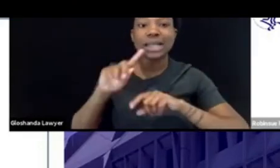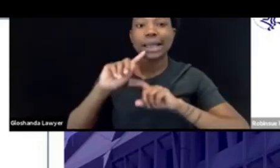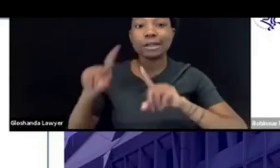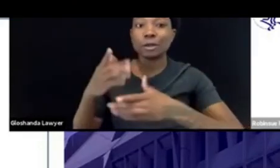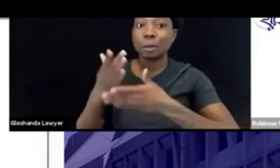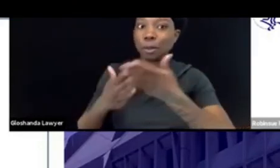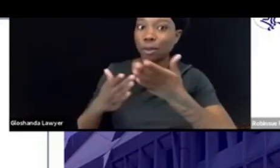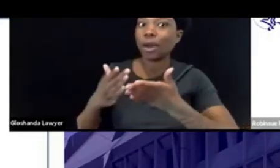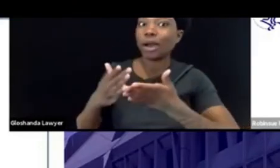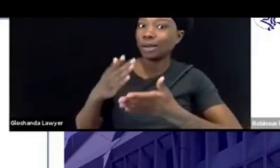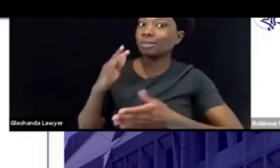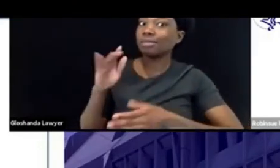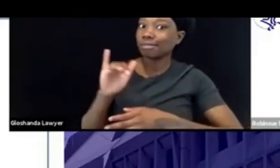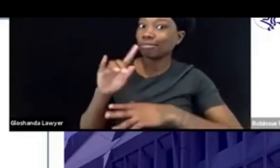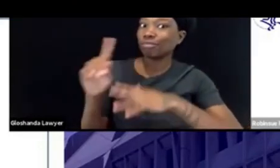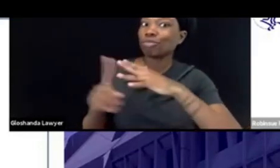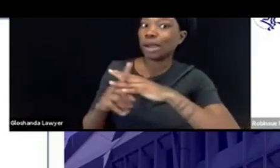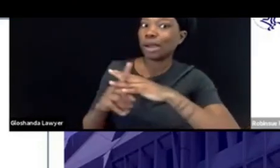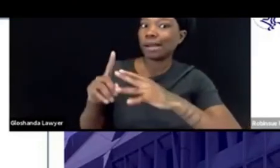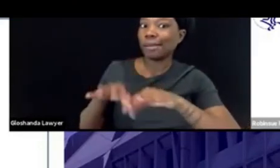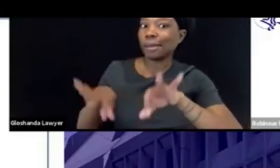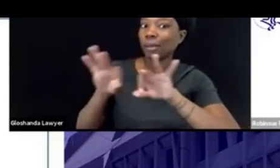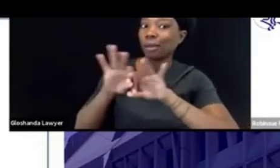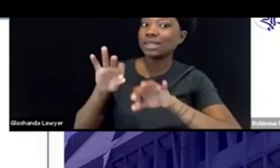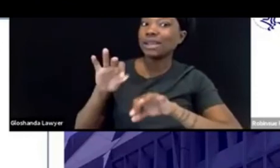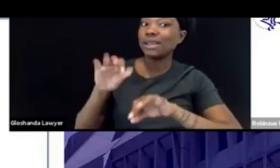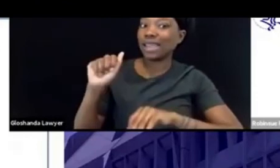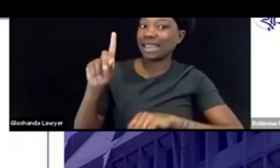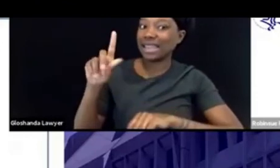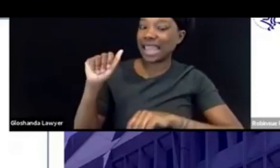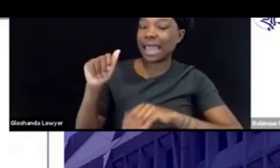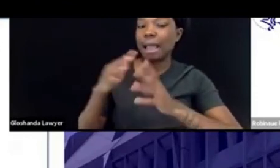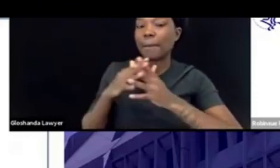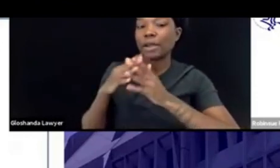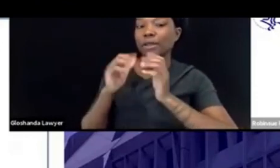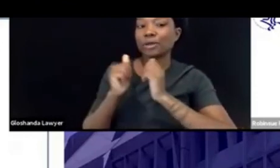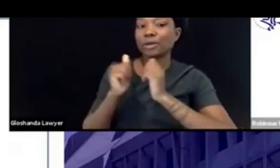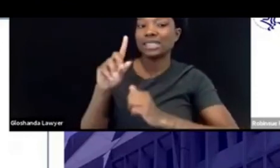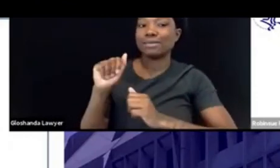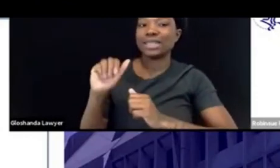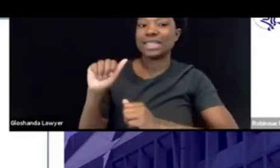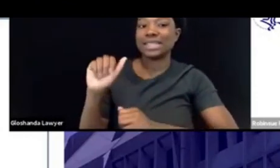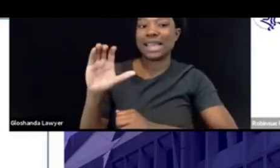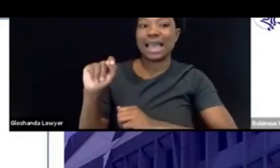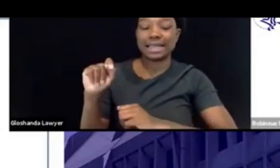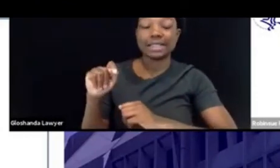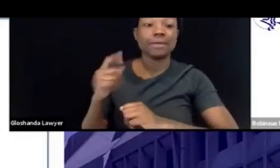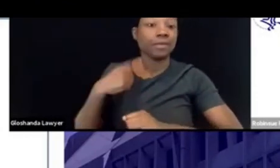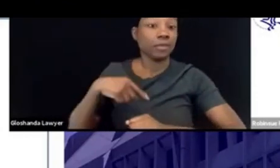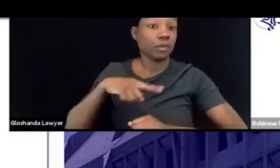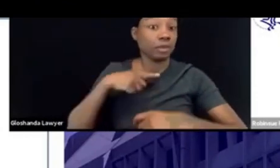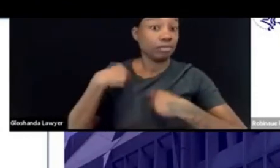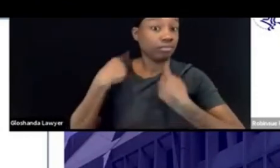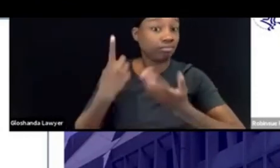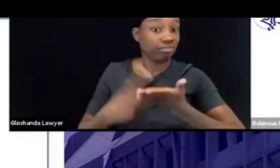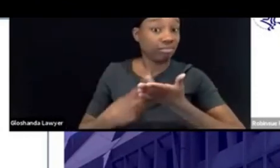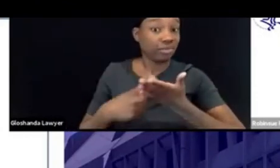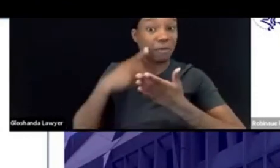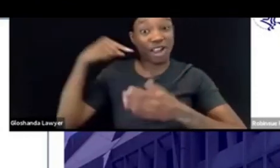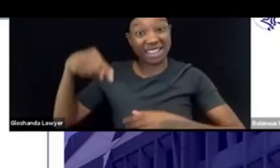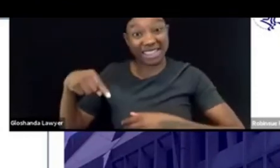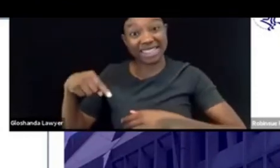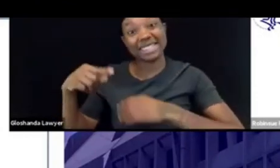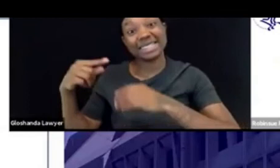Act. And we have been talking throughout this webinar and throughout